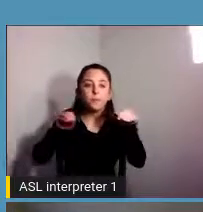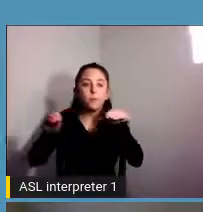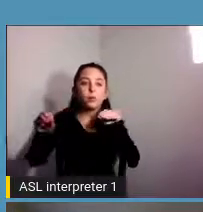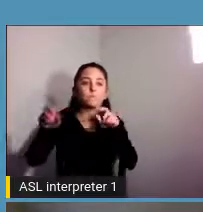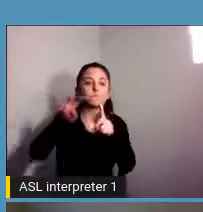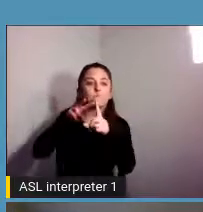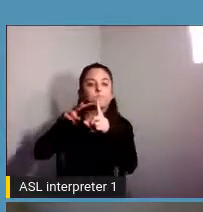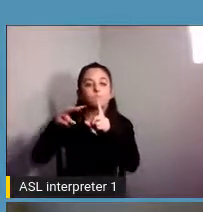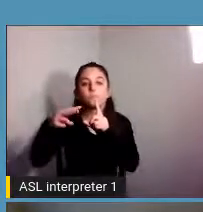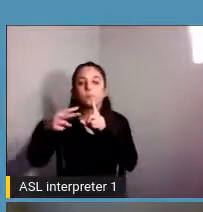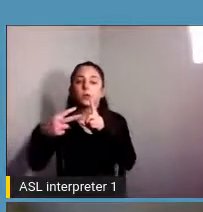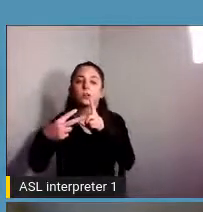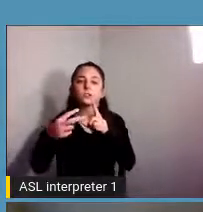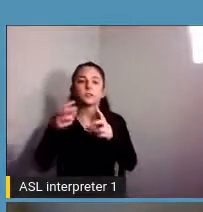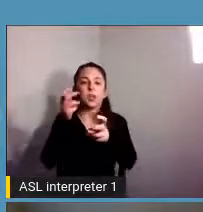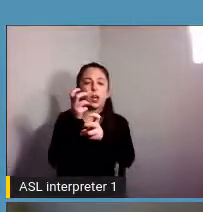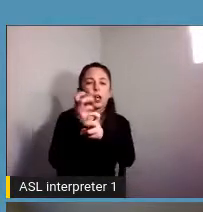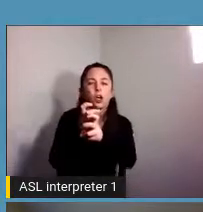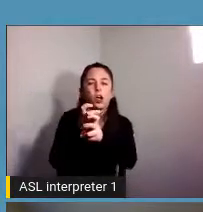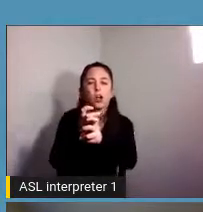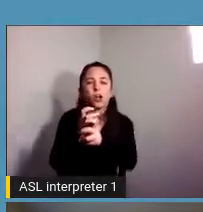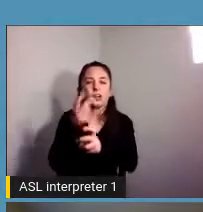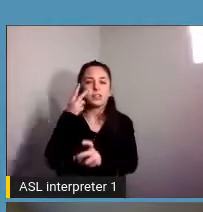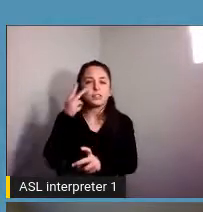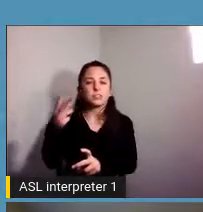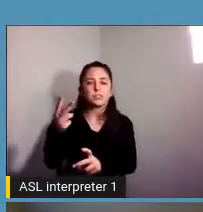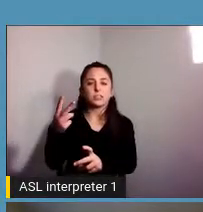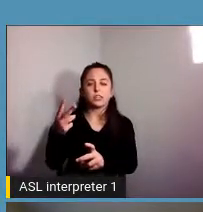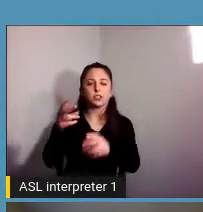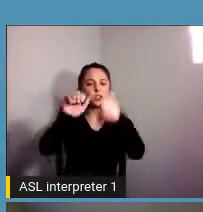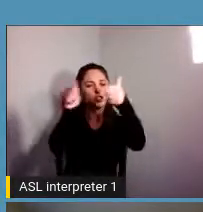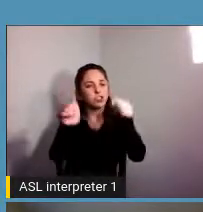it's hard to see because of the nature of its shape.